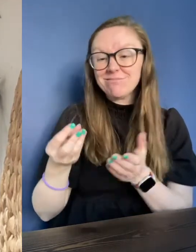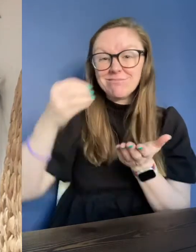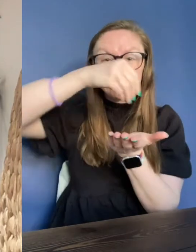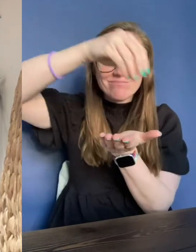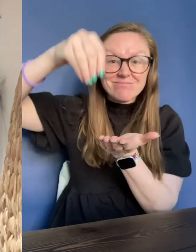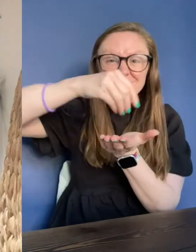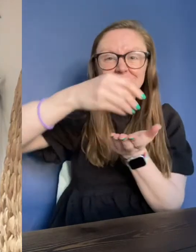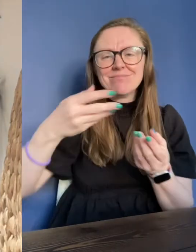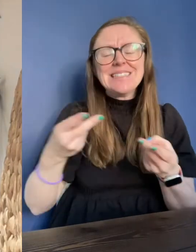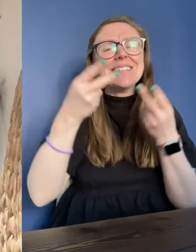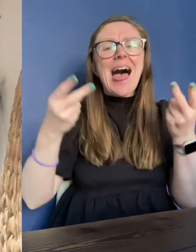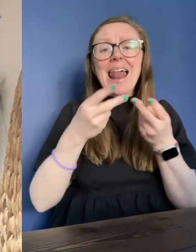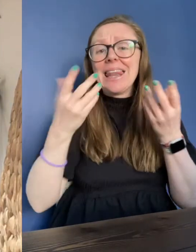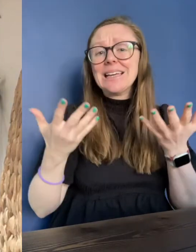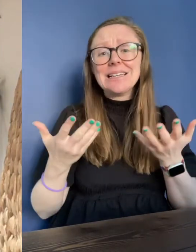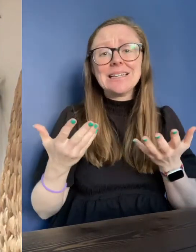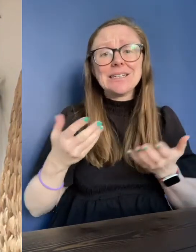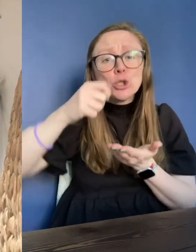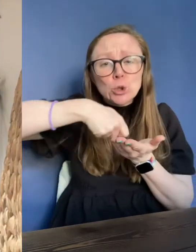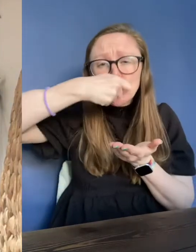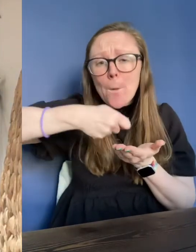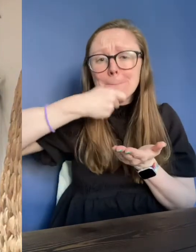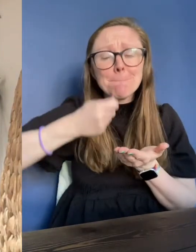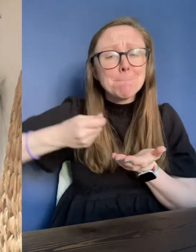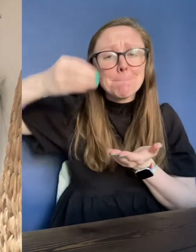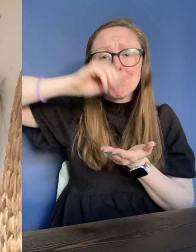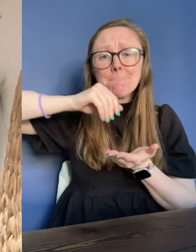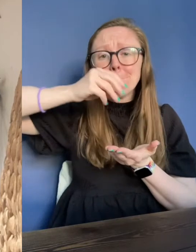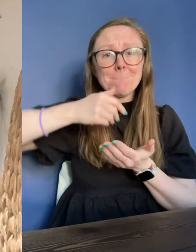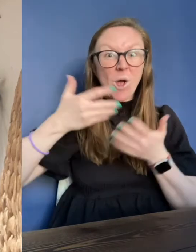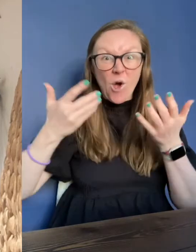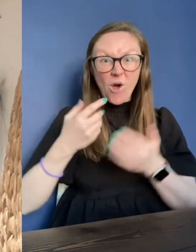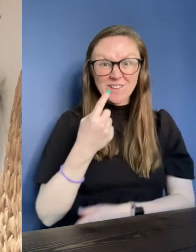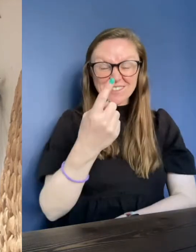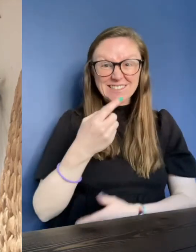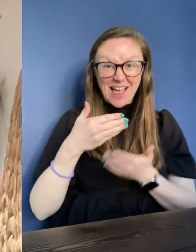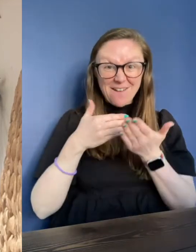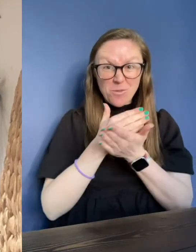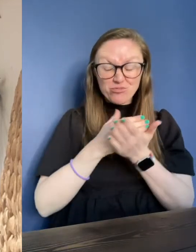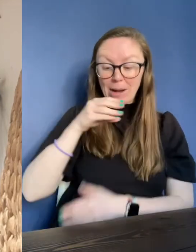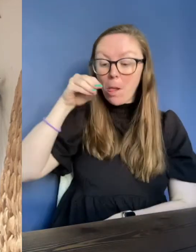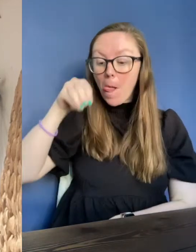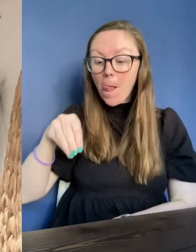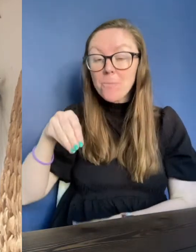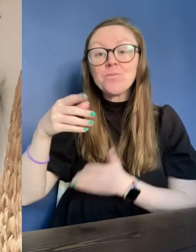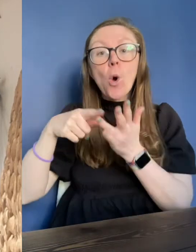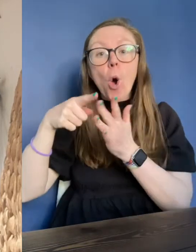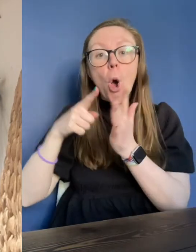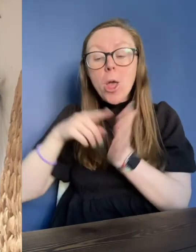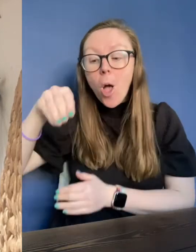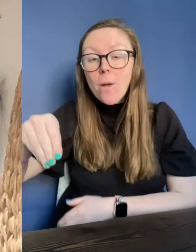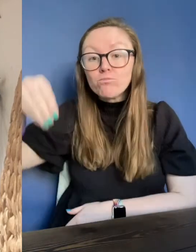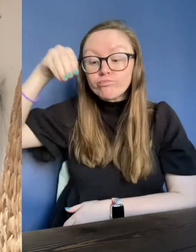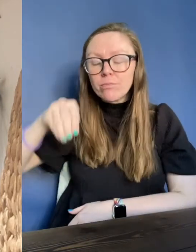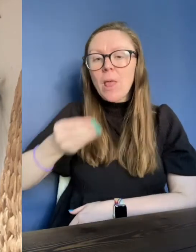on salads, soups, or you can just dip nice bread into oil and then into this. It would be